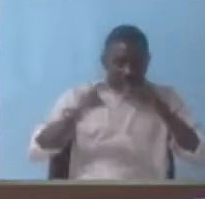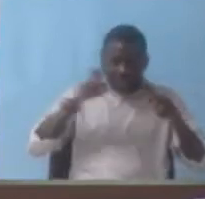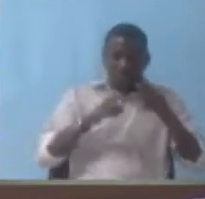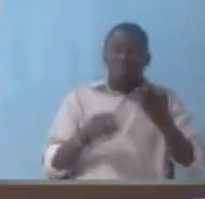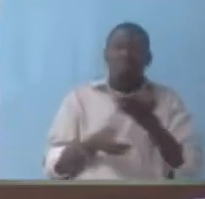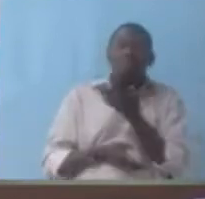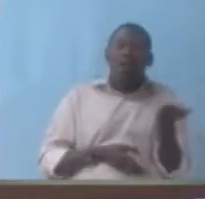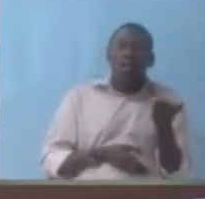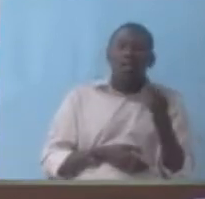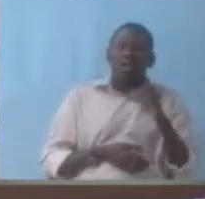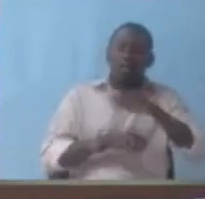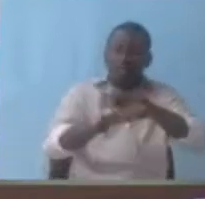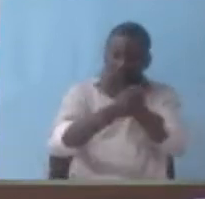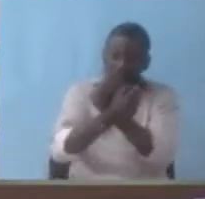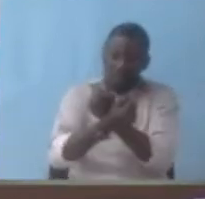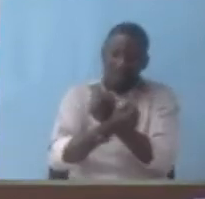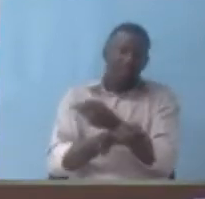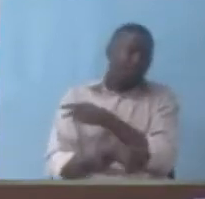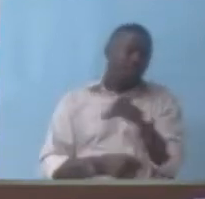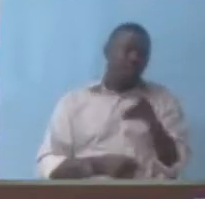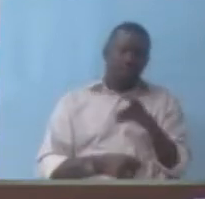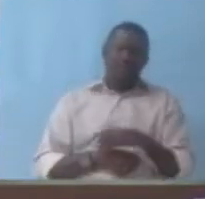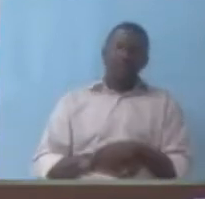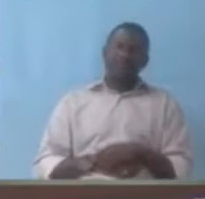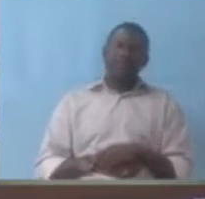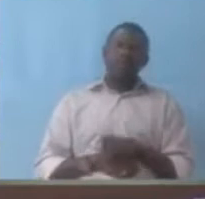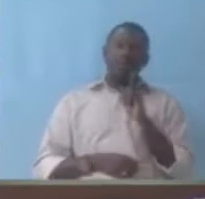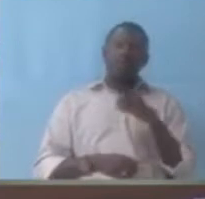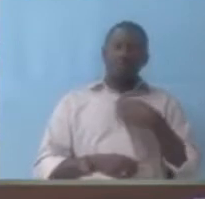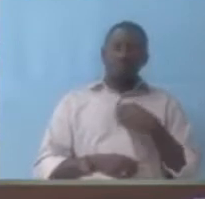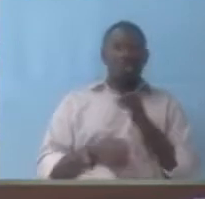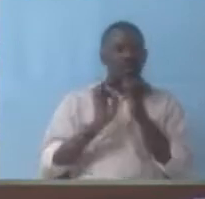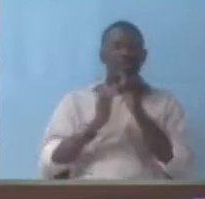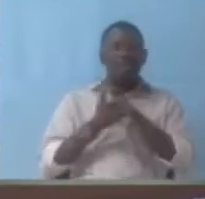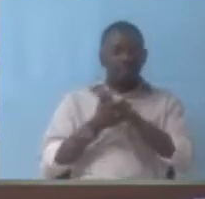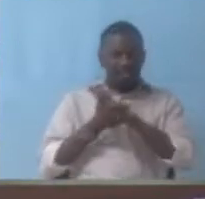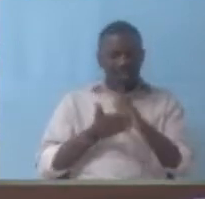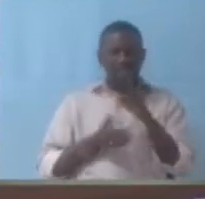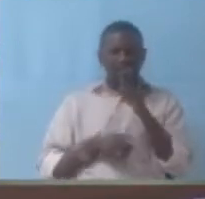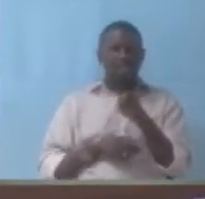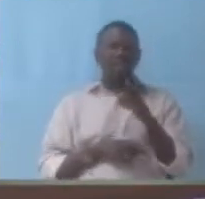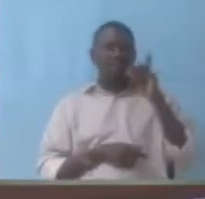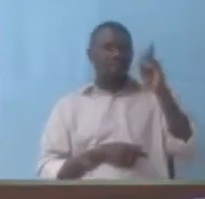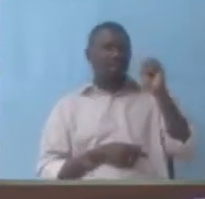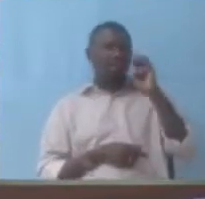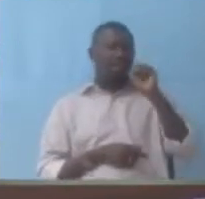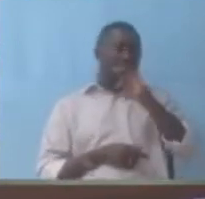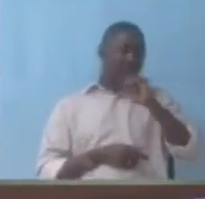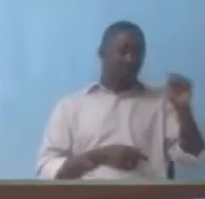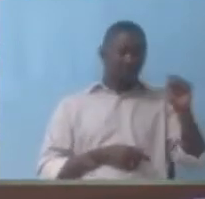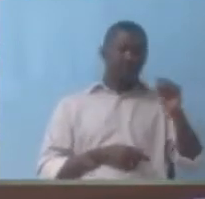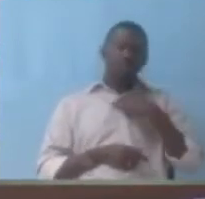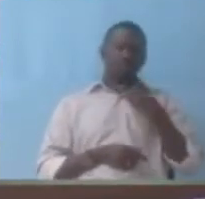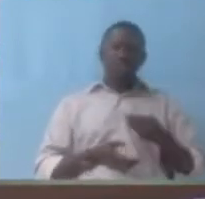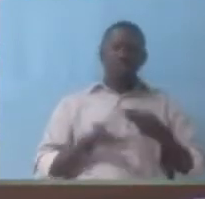ila muto dalilo lale. But let me emphasize. Rembat ngayim bambandi. That the decree. Oh, decree. Did not